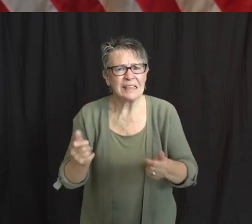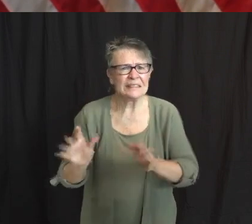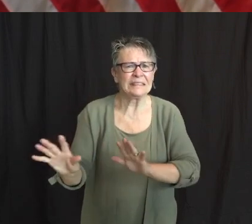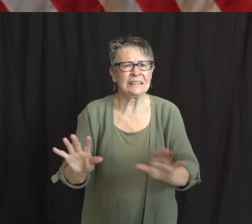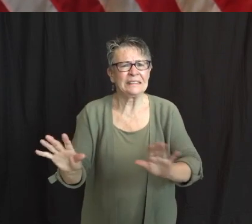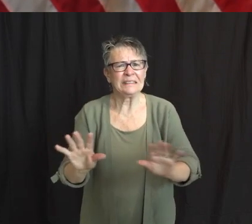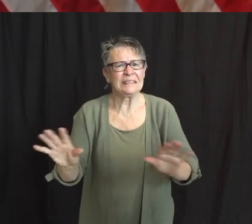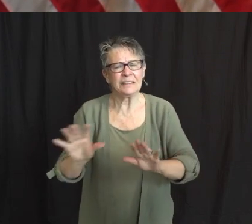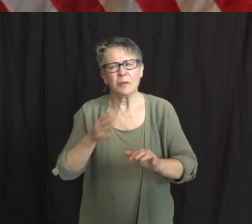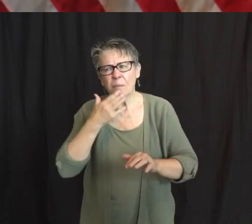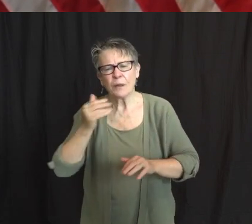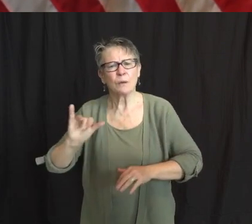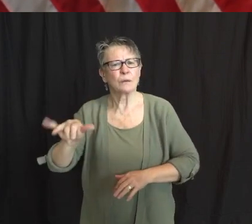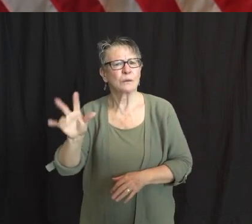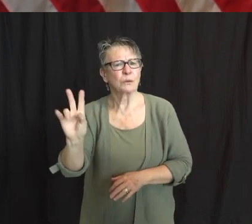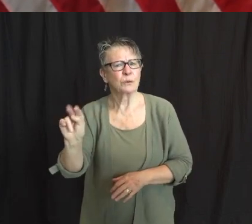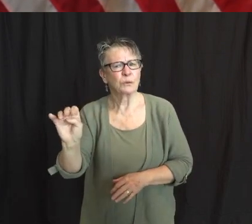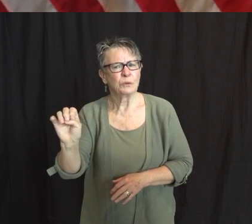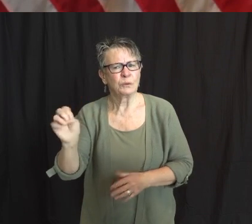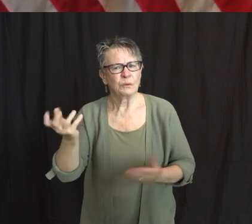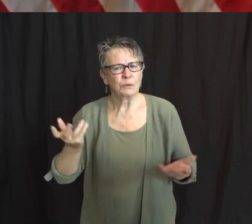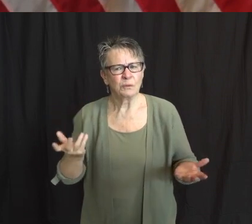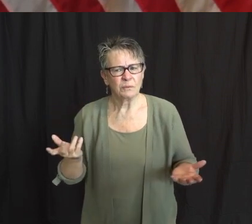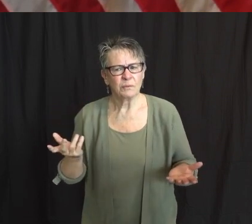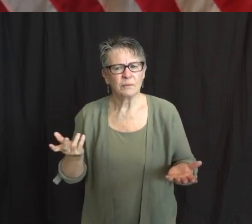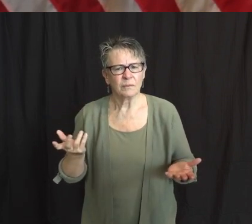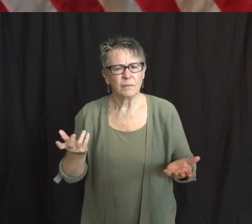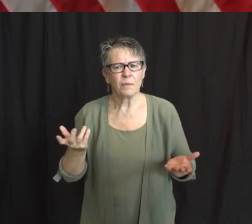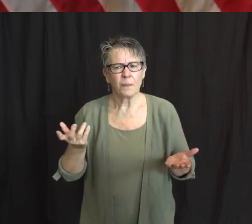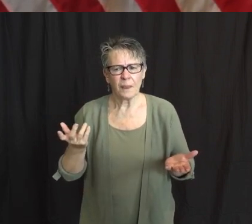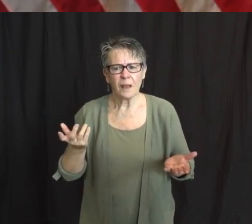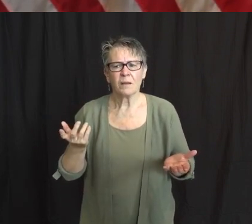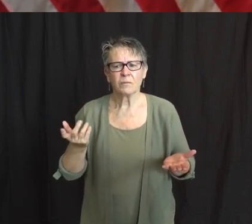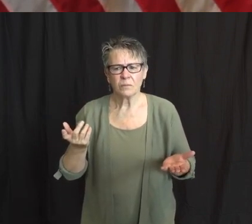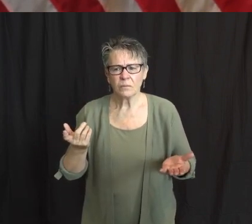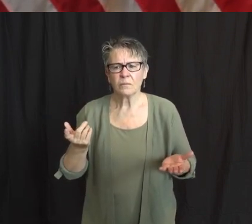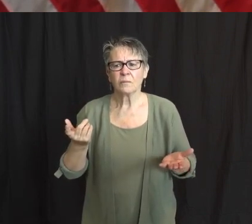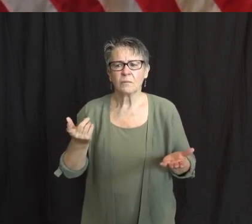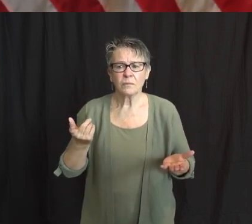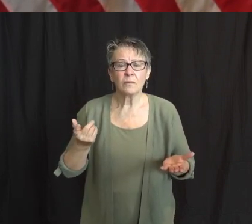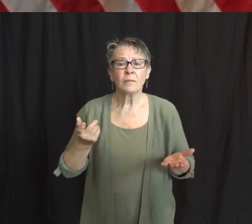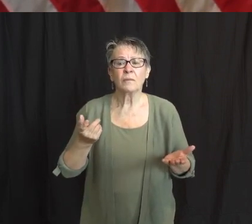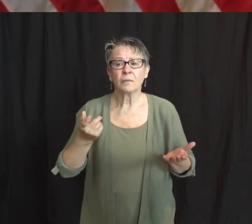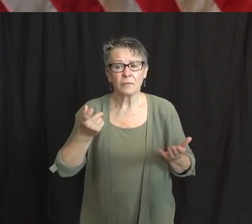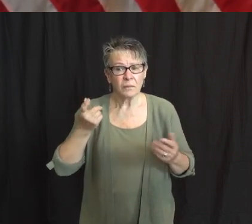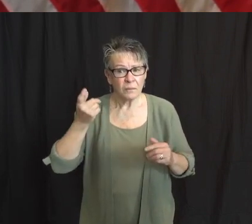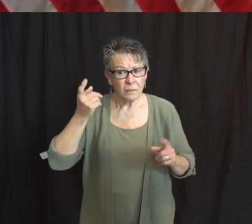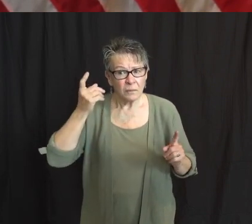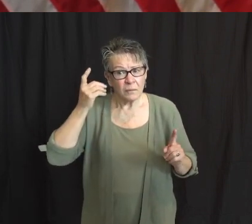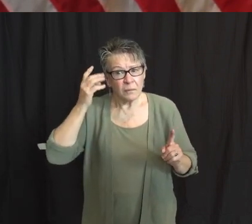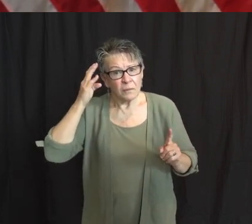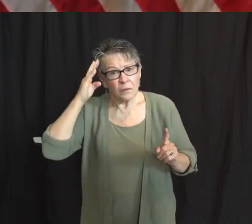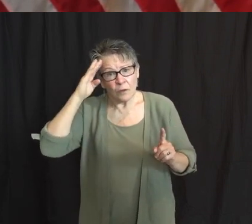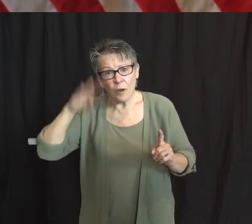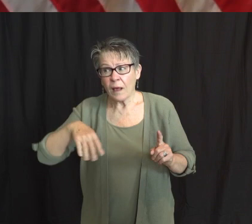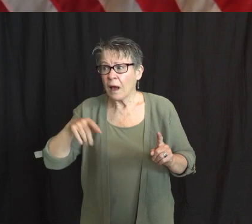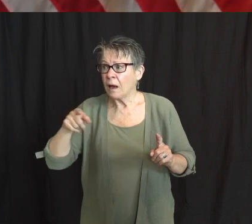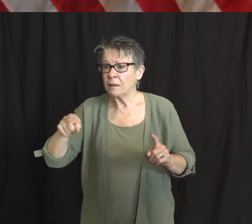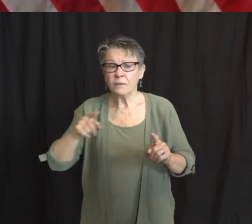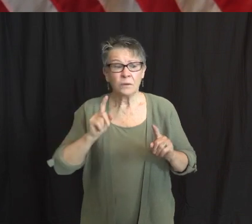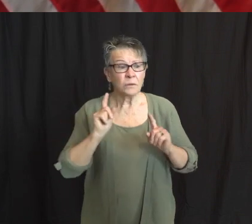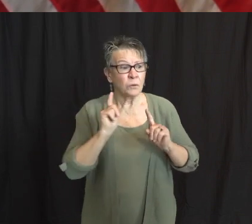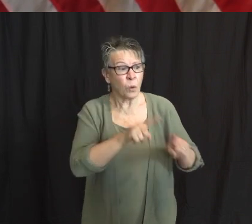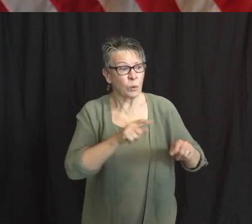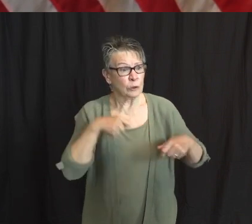gym again tomorrow, there's going to be a different reality than showing today. I mean, that's just, we've got to, we can't just, these aren't just words. We've got